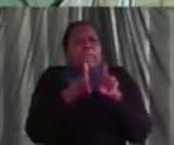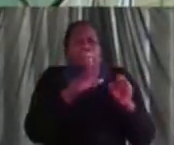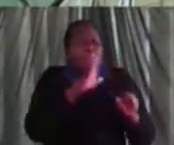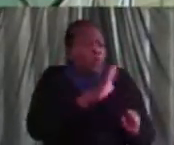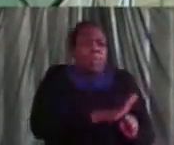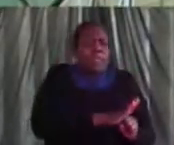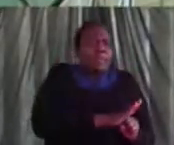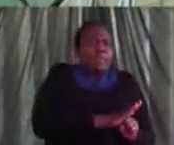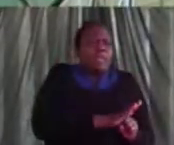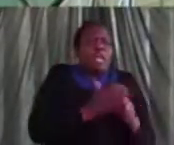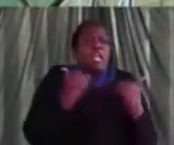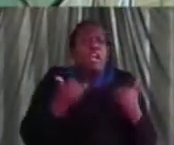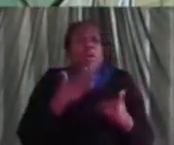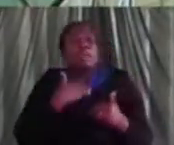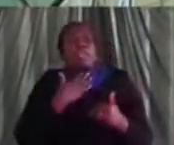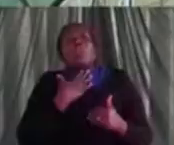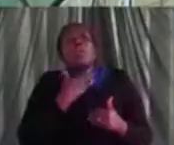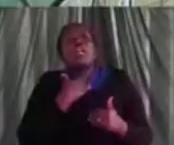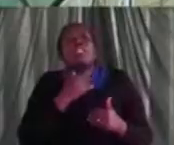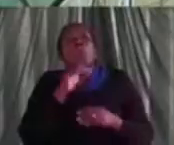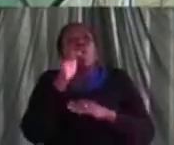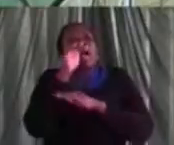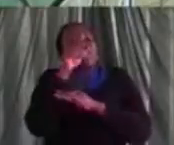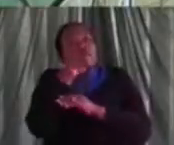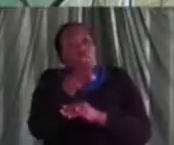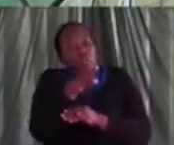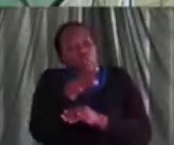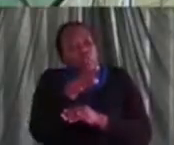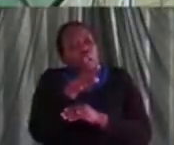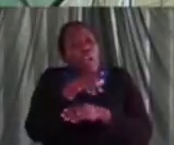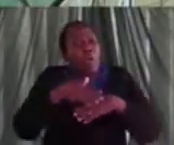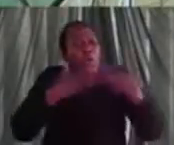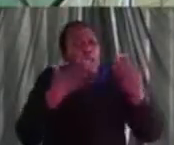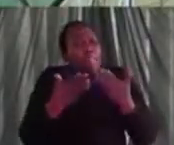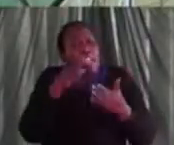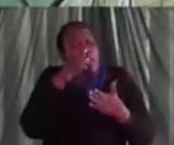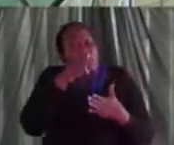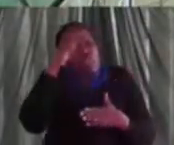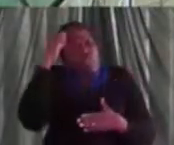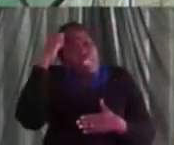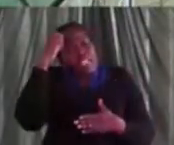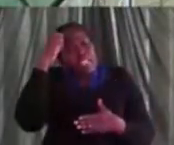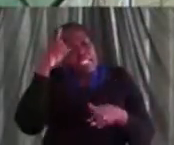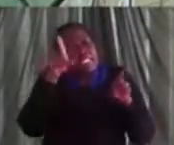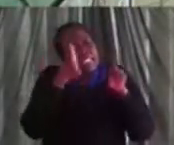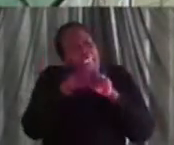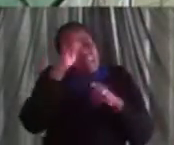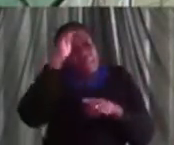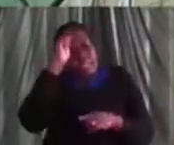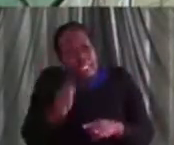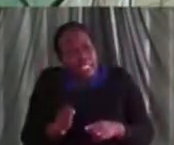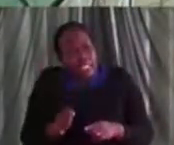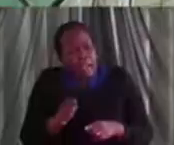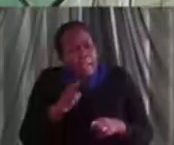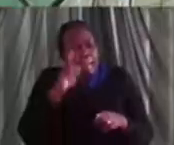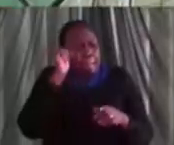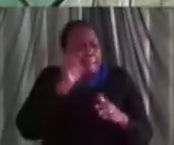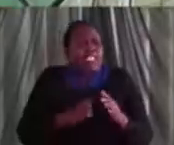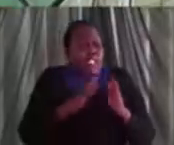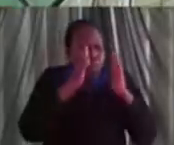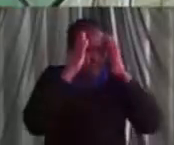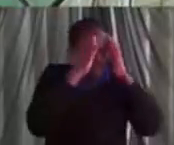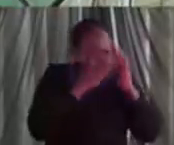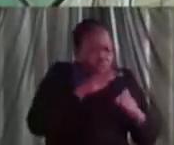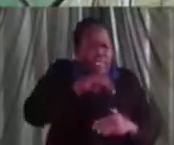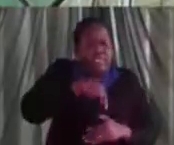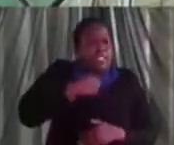Now, I want to ask you whether you think as a judge you ought to concern yourself or